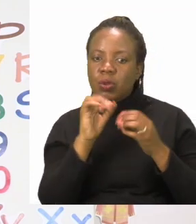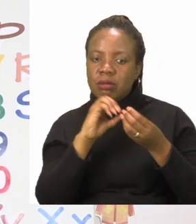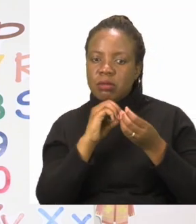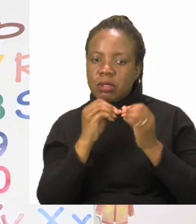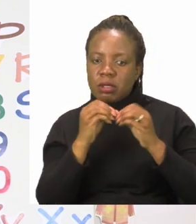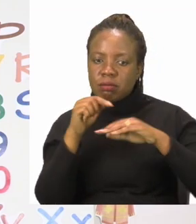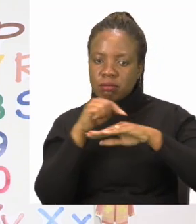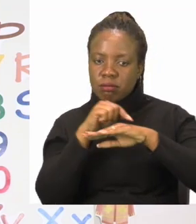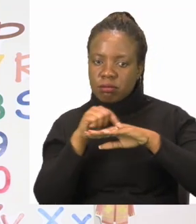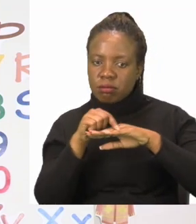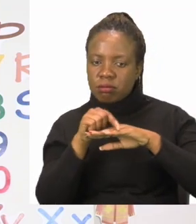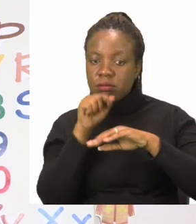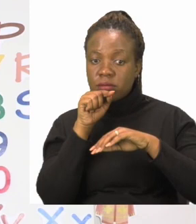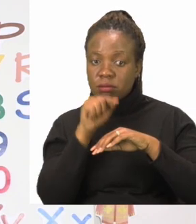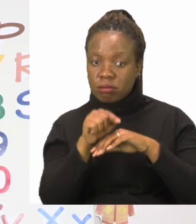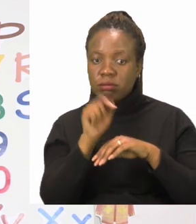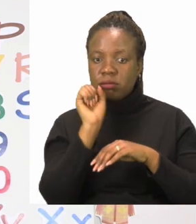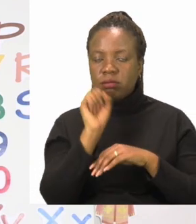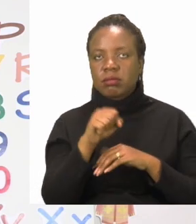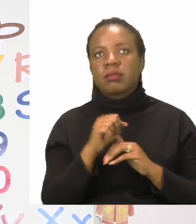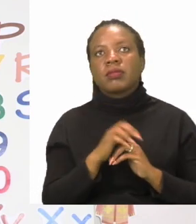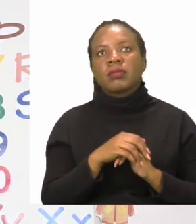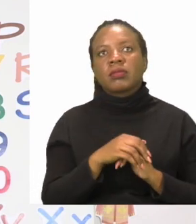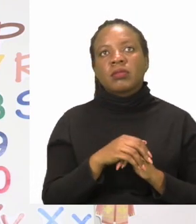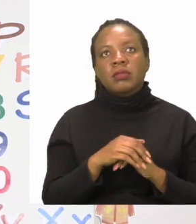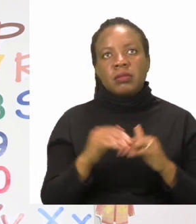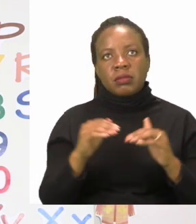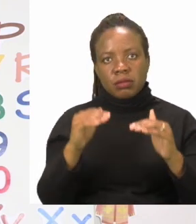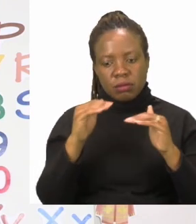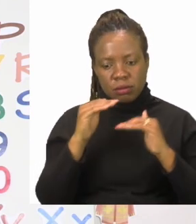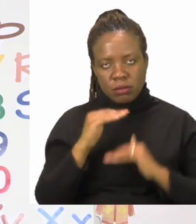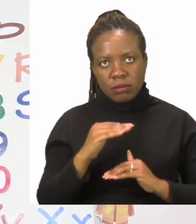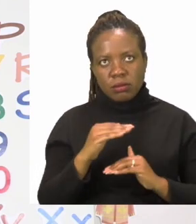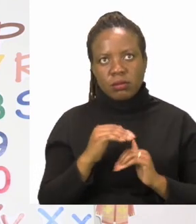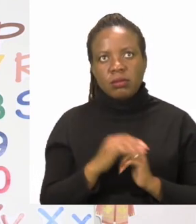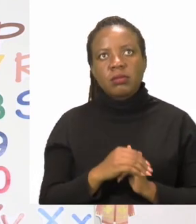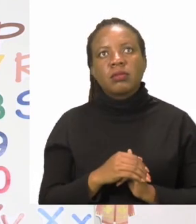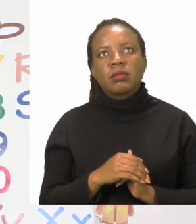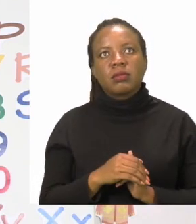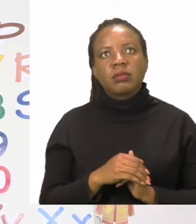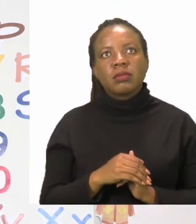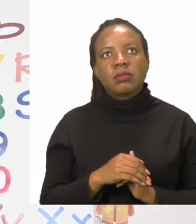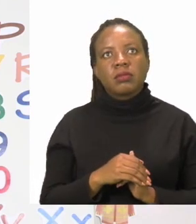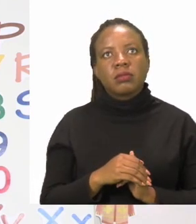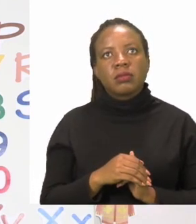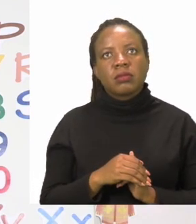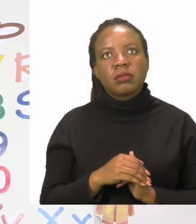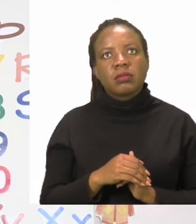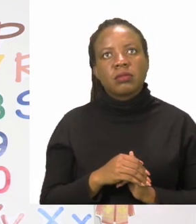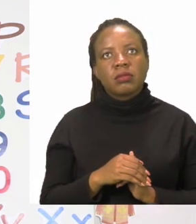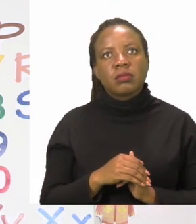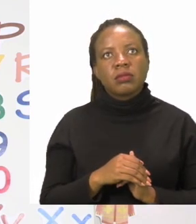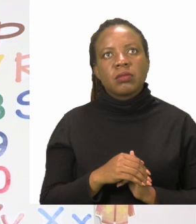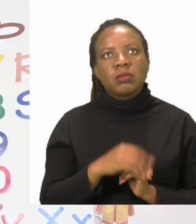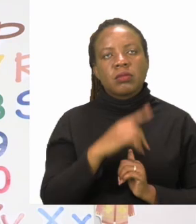and put them in their correct order. We're going to do one together. This one says